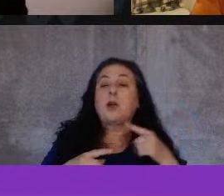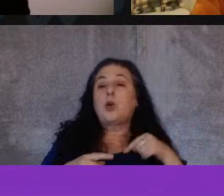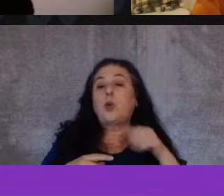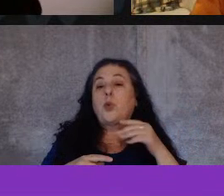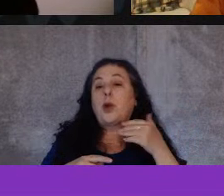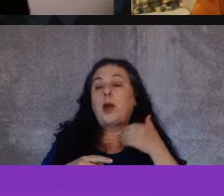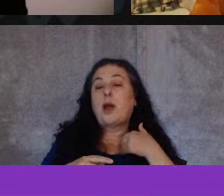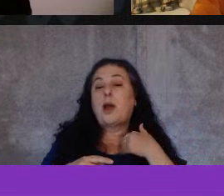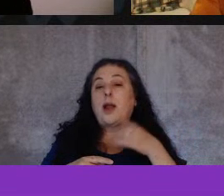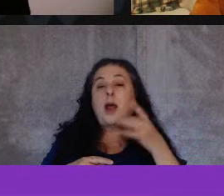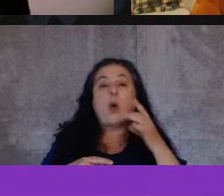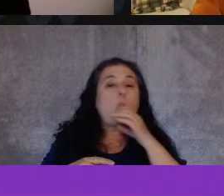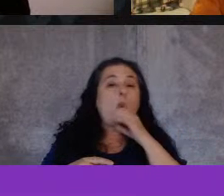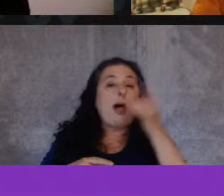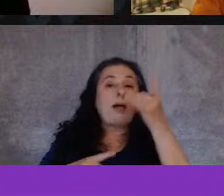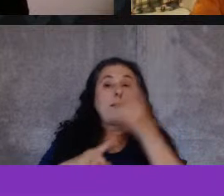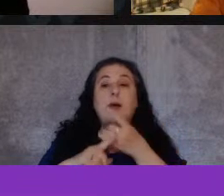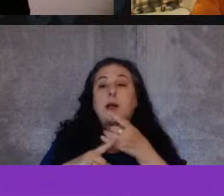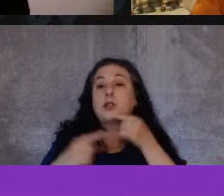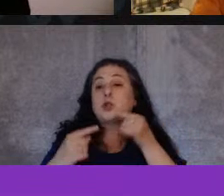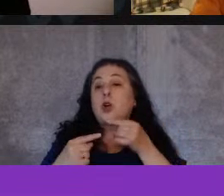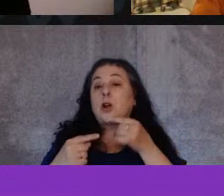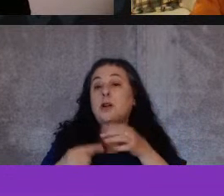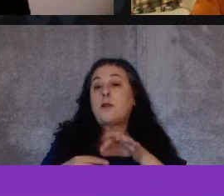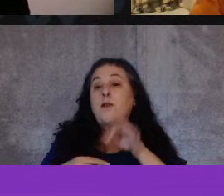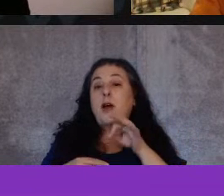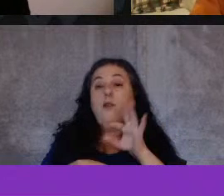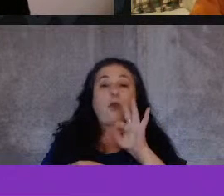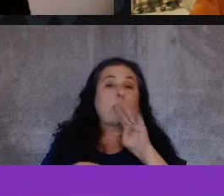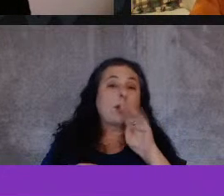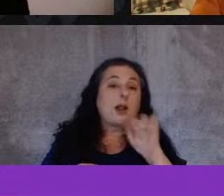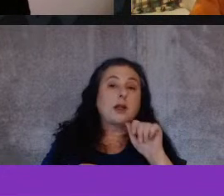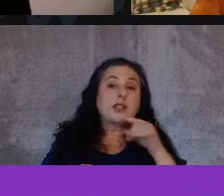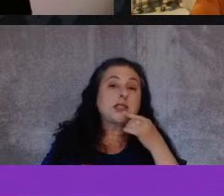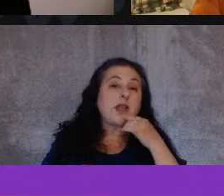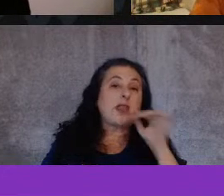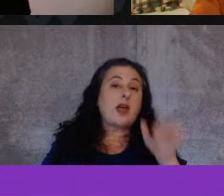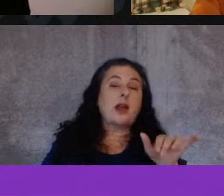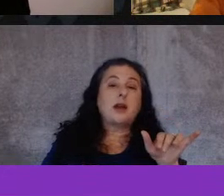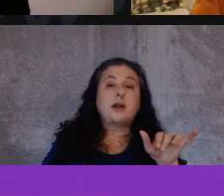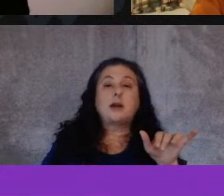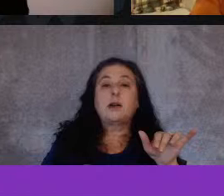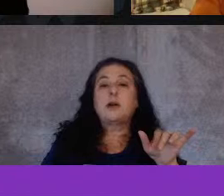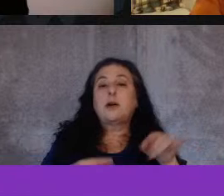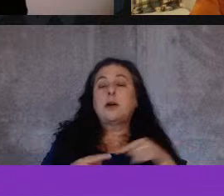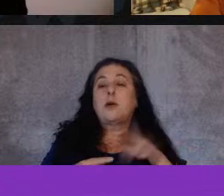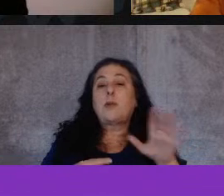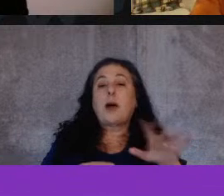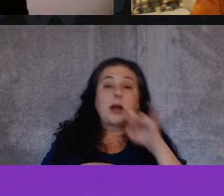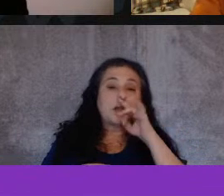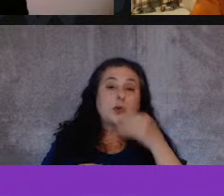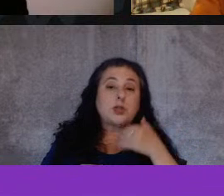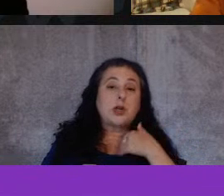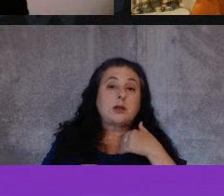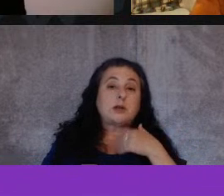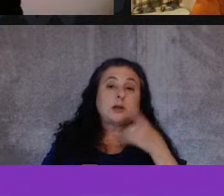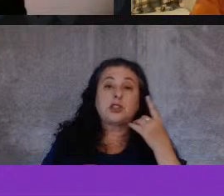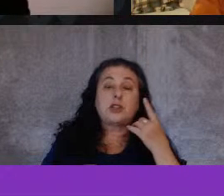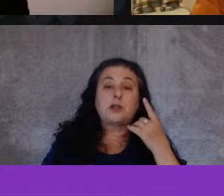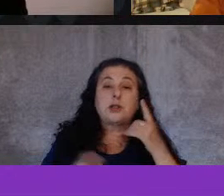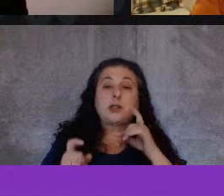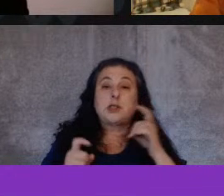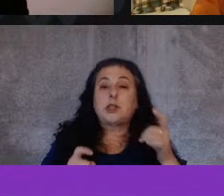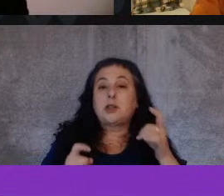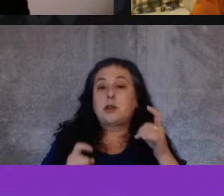an 8-month-old and the struggles to find formula, and she was mentioning that when her kids were younger, they would just give